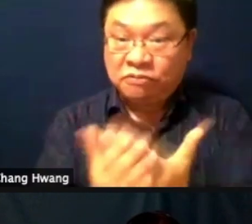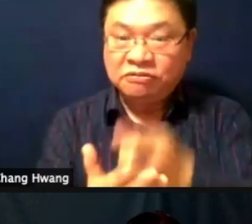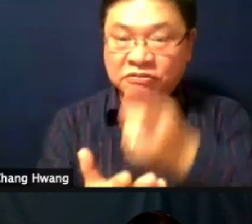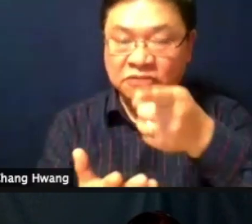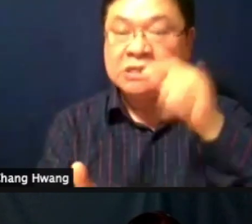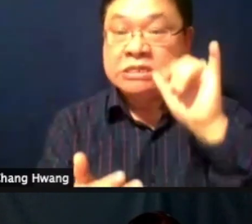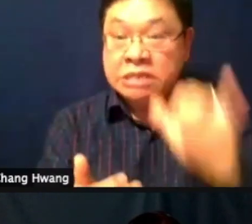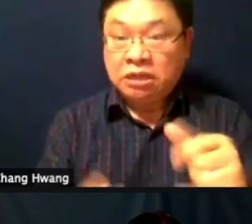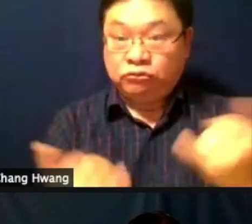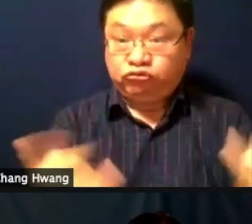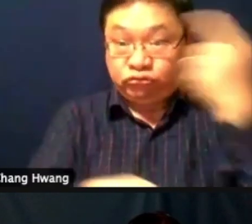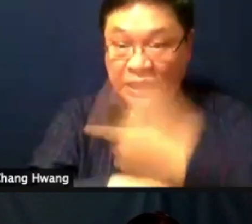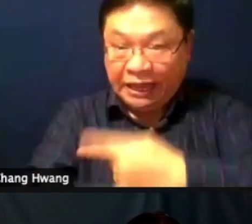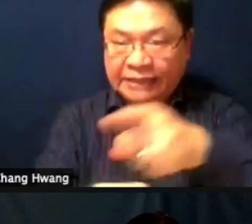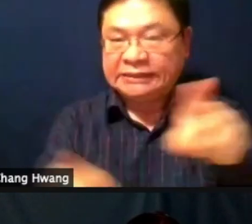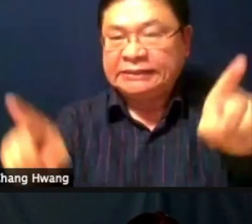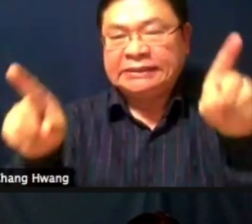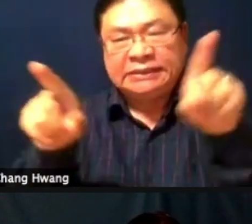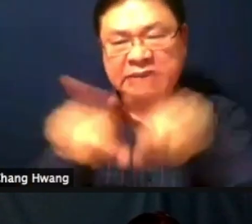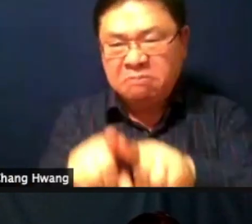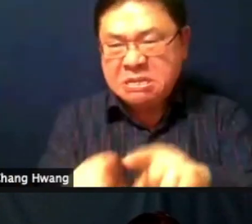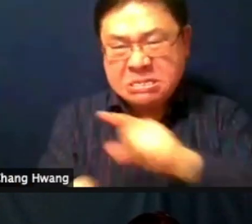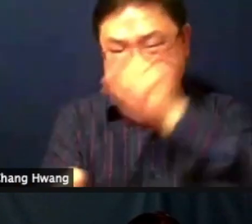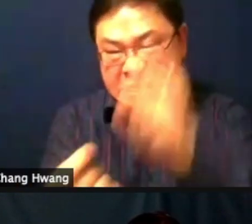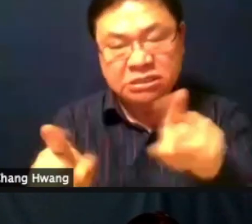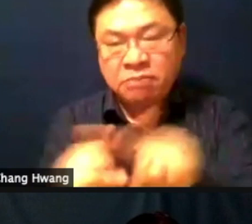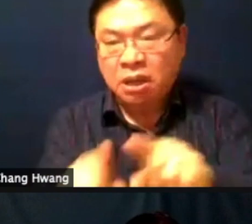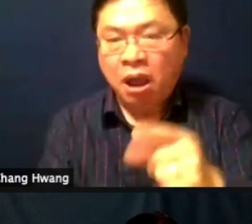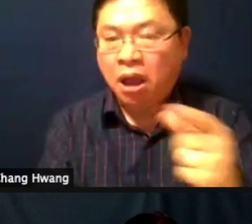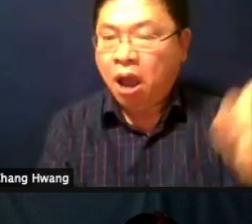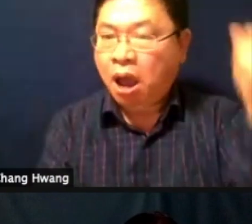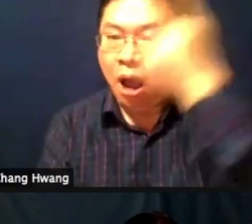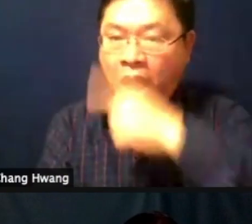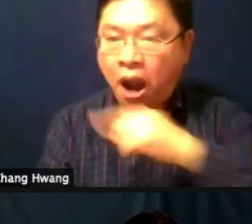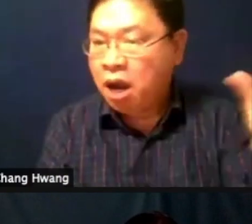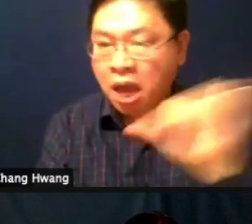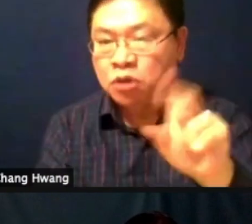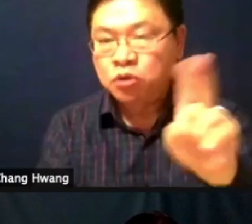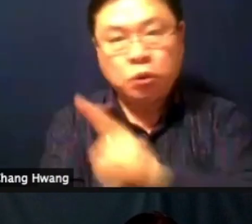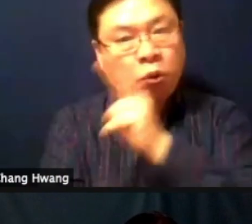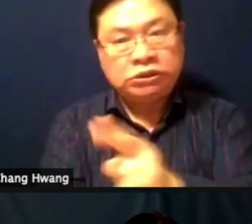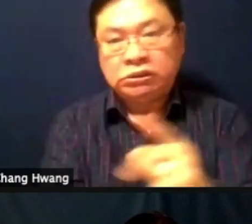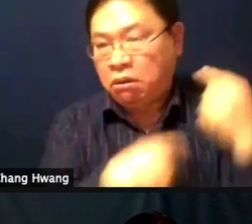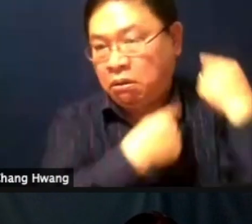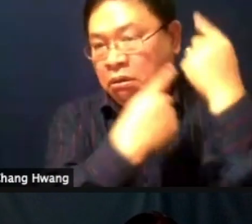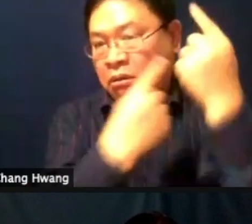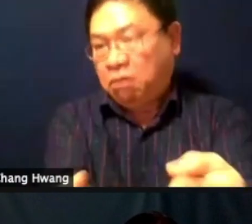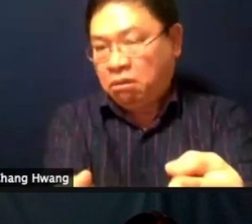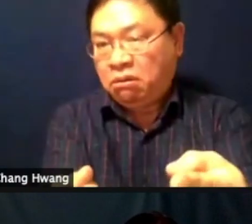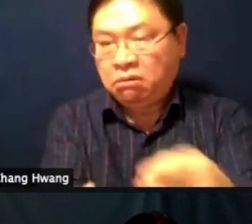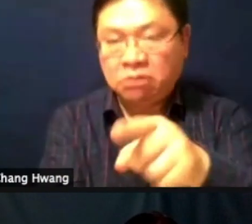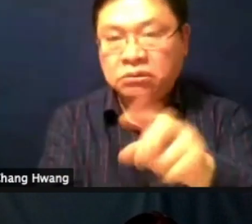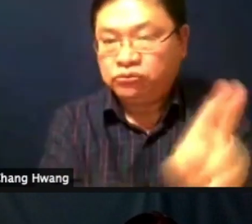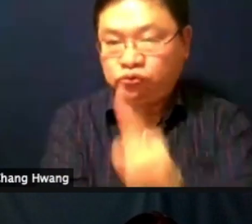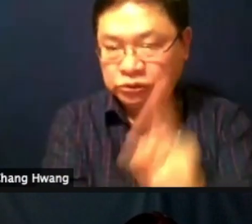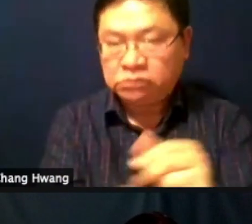And again, that was from Baekwon Yoon, which is a very smart idea. And this is the same system that is in use today. The exact